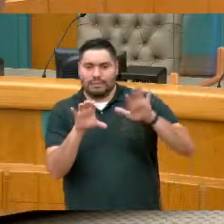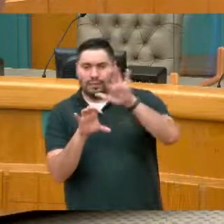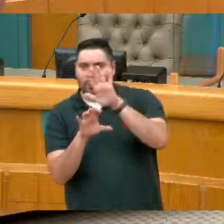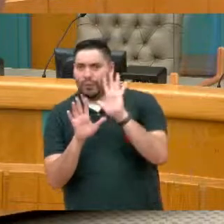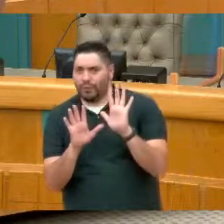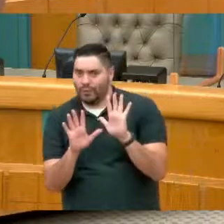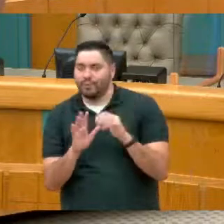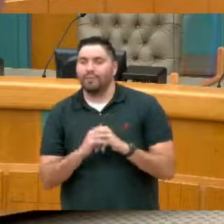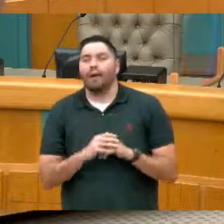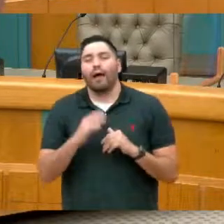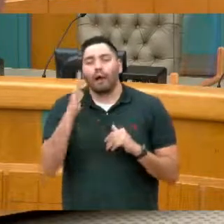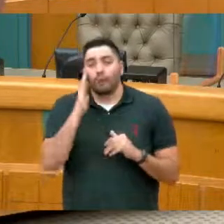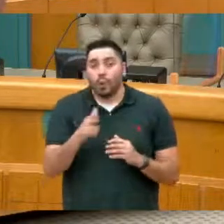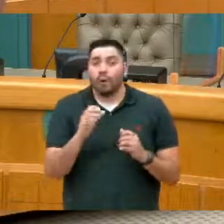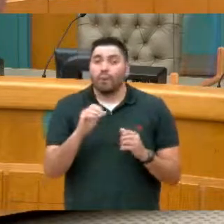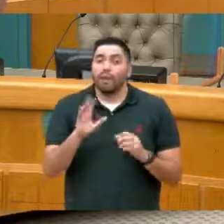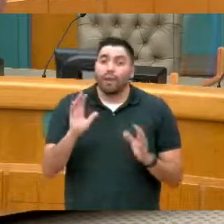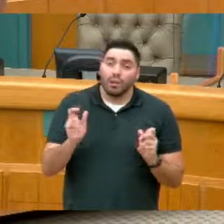we were